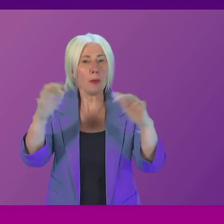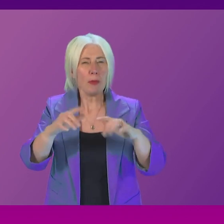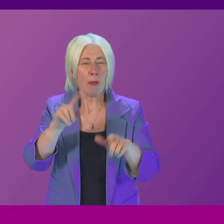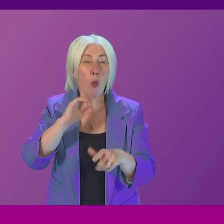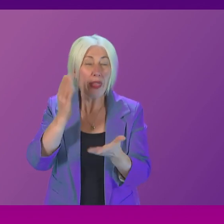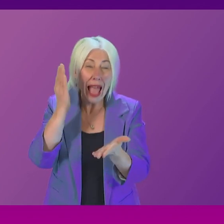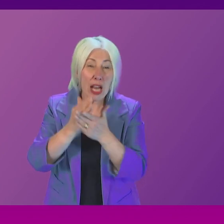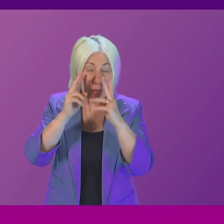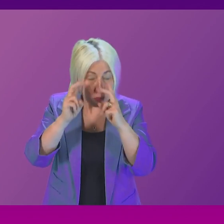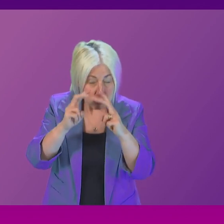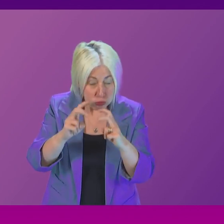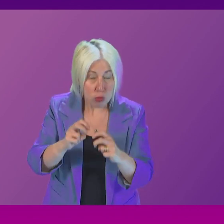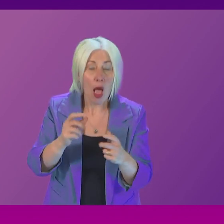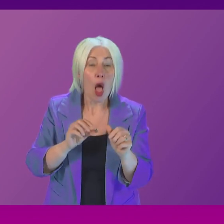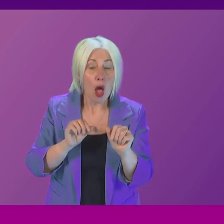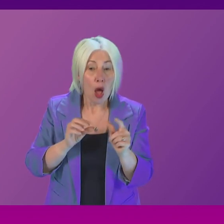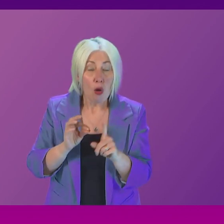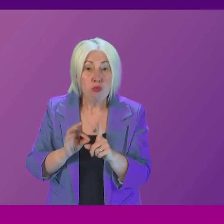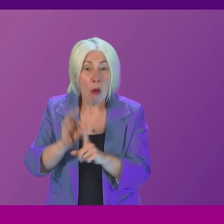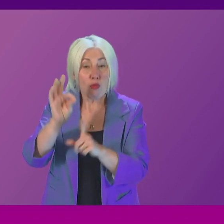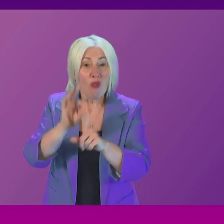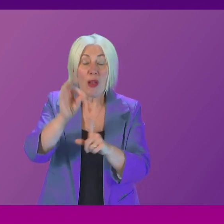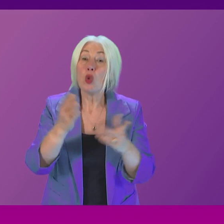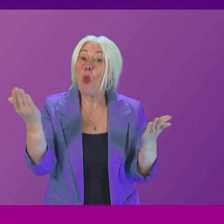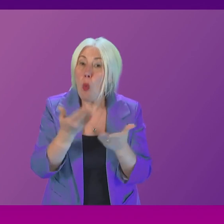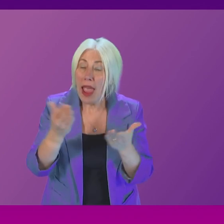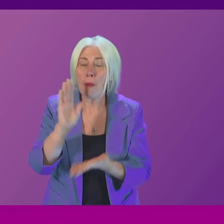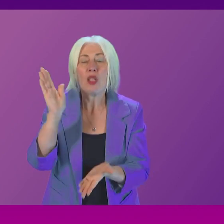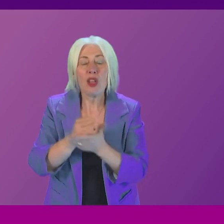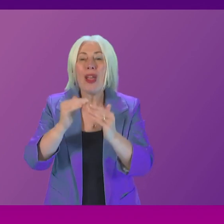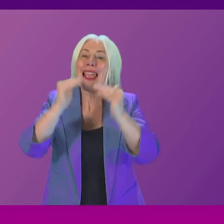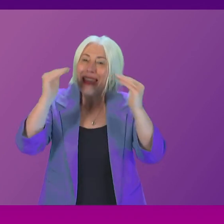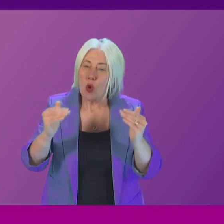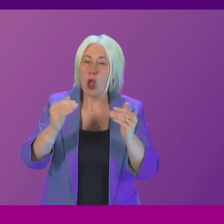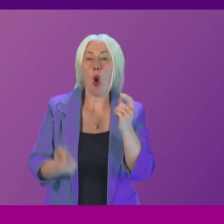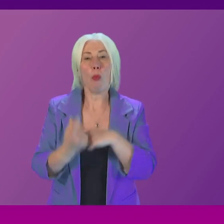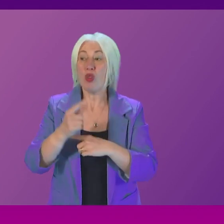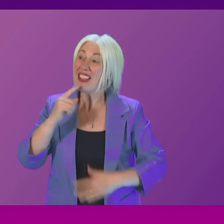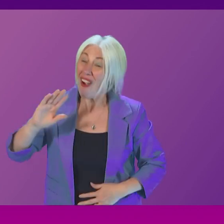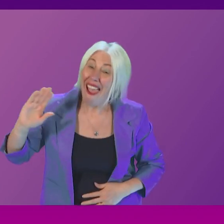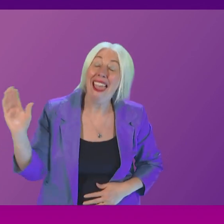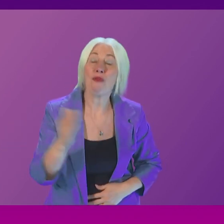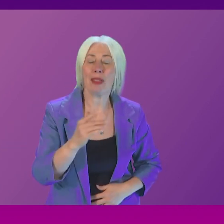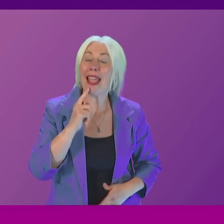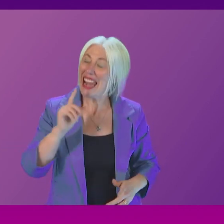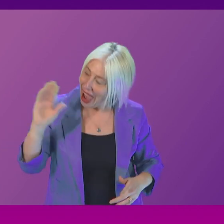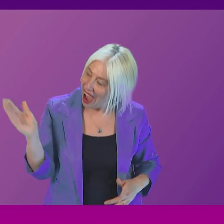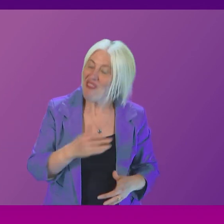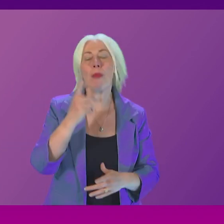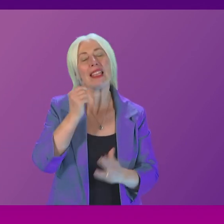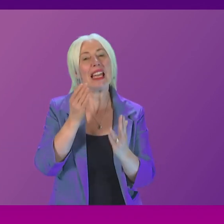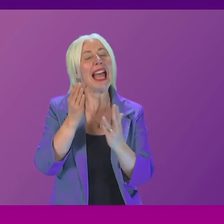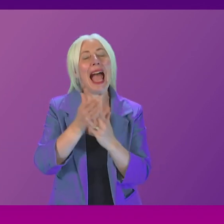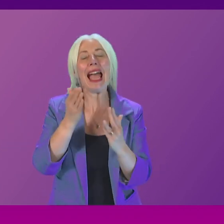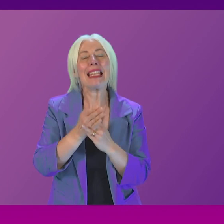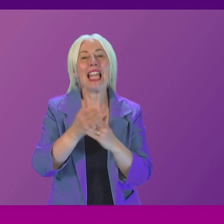analyse where progress has been made to ensure that there is equal opportunities for people and that people are able to access the workplace regardless of